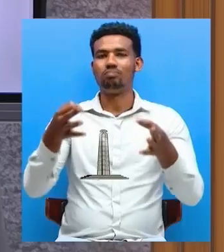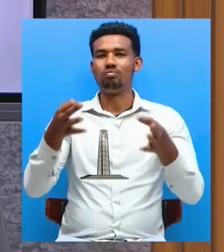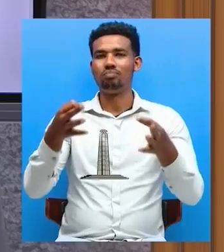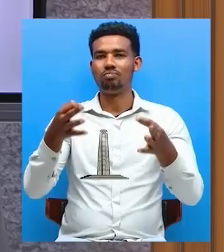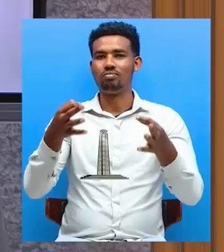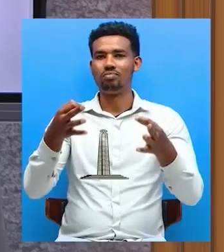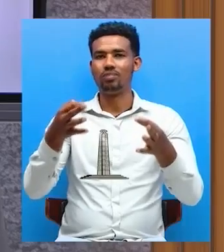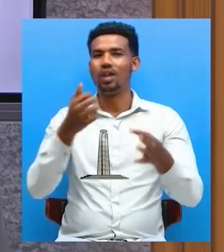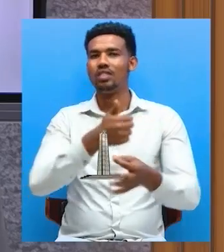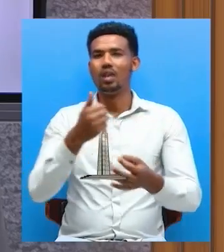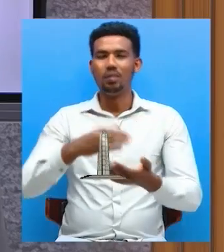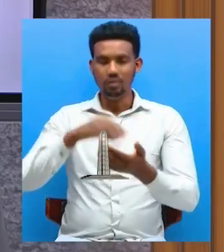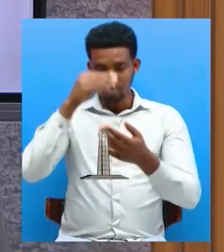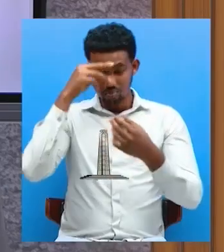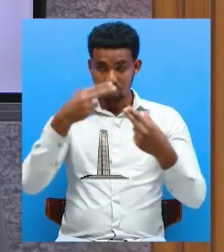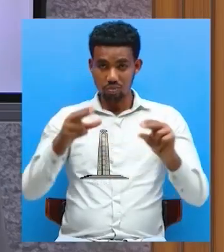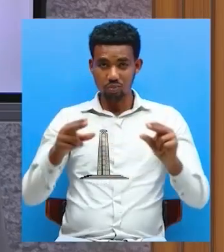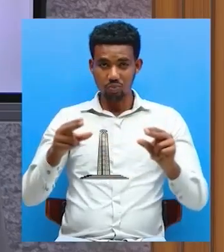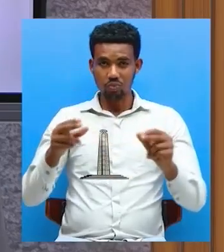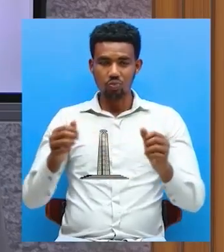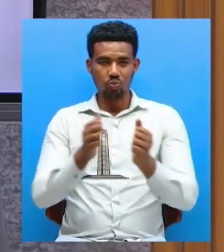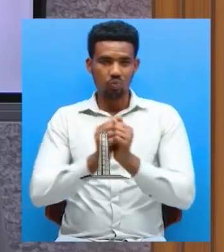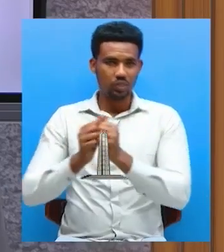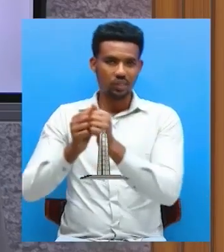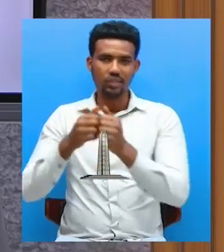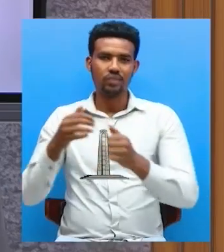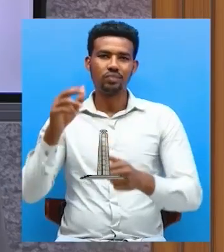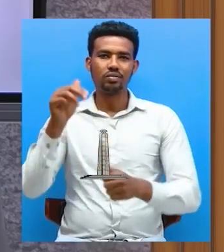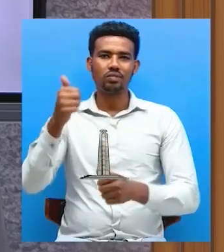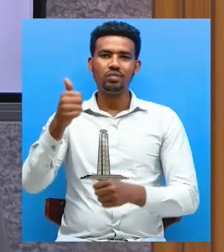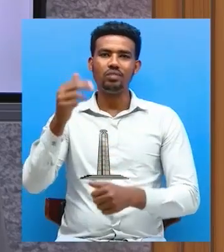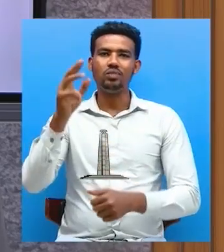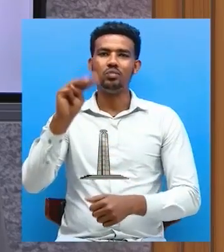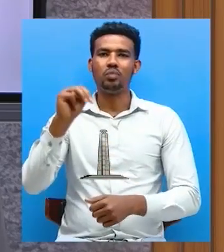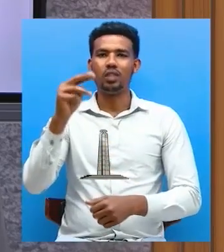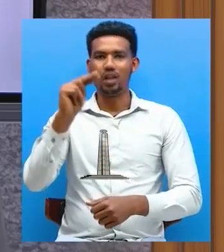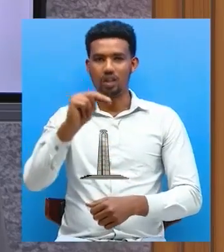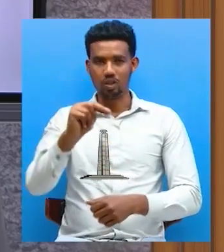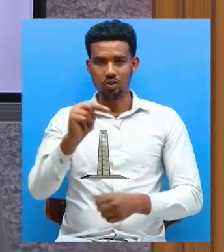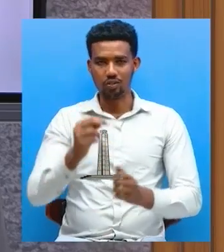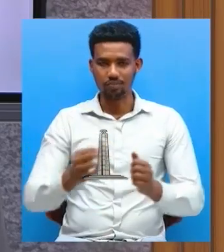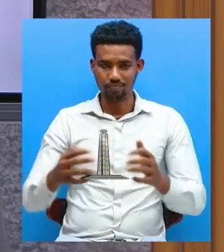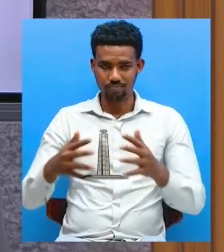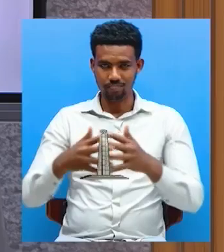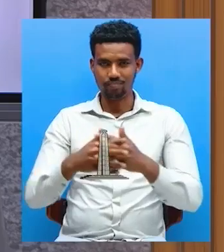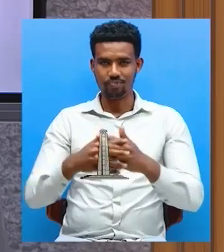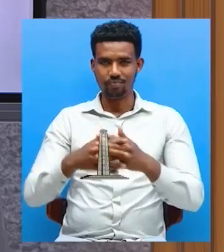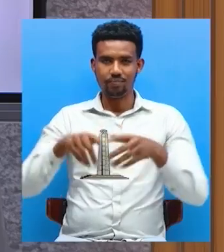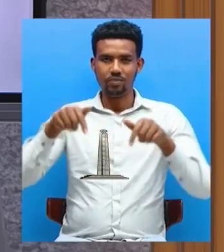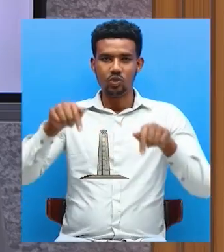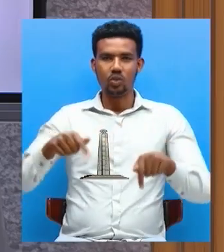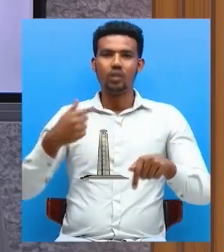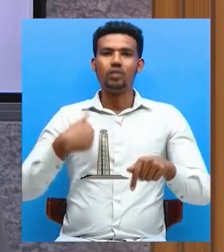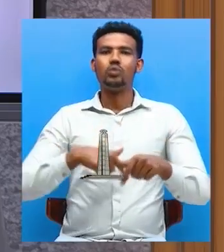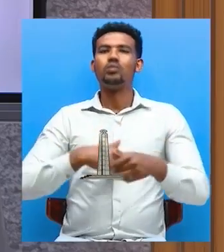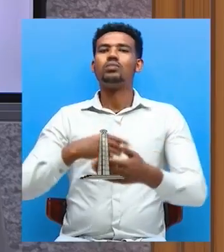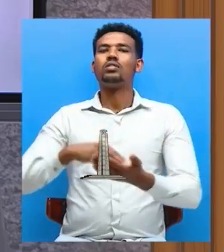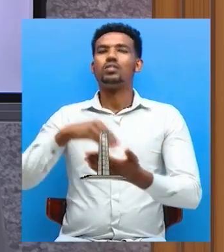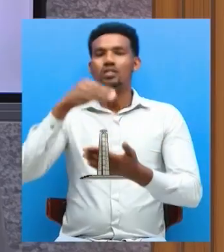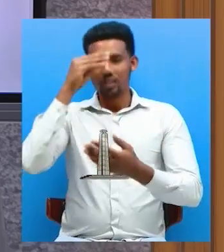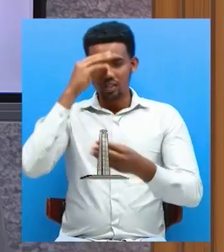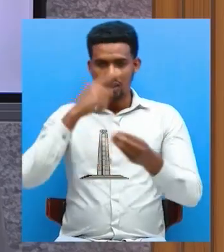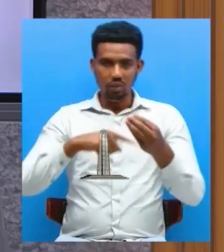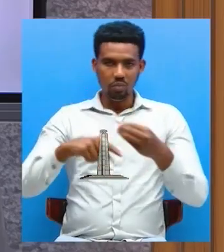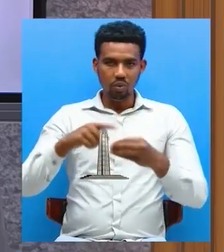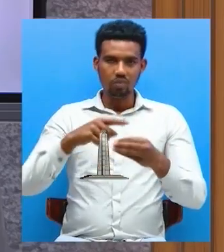Ababa Education Bureau with collaboration at this media network. Students, today we are going to learn about